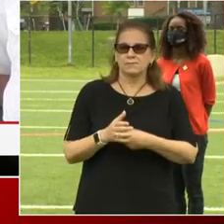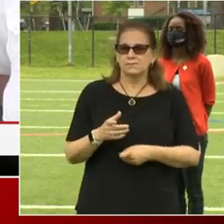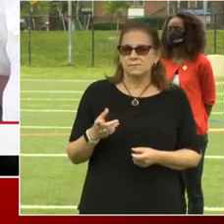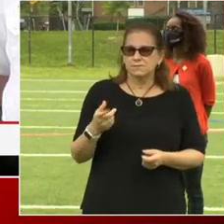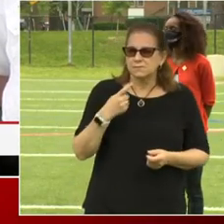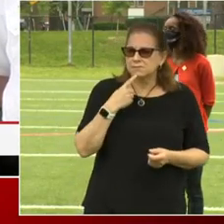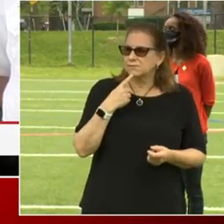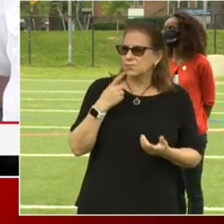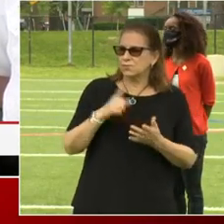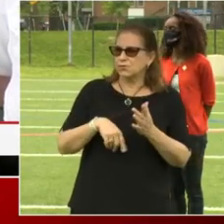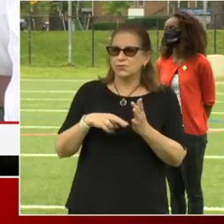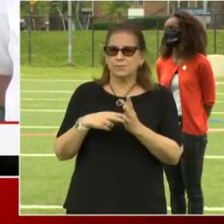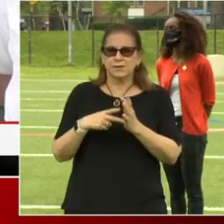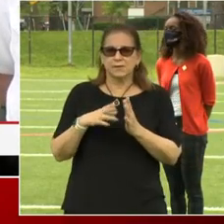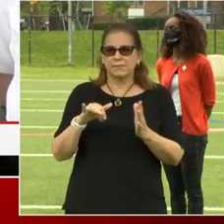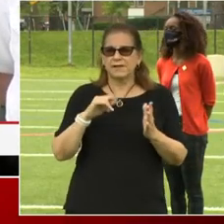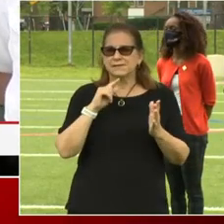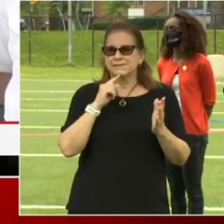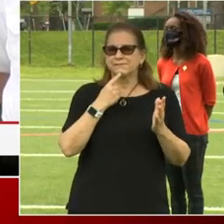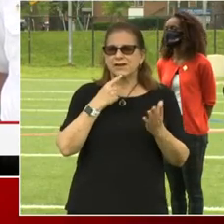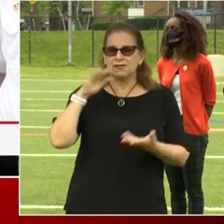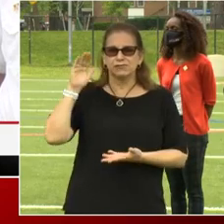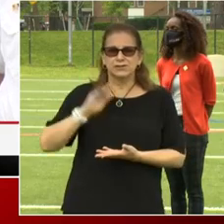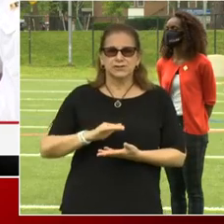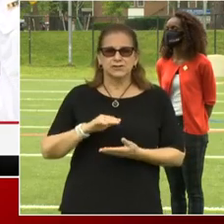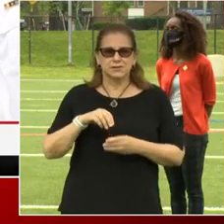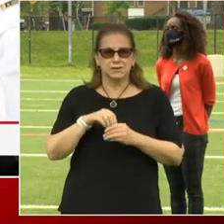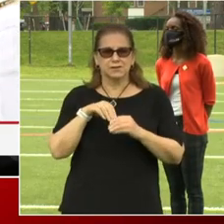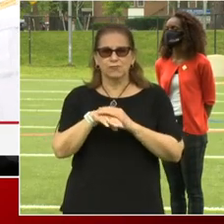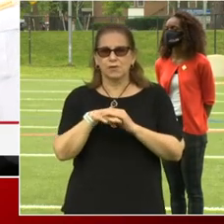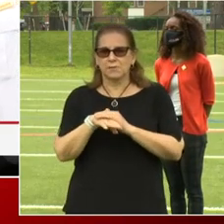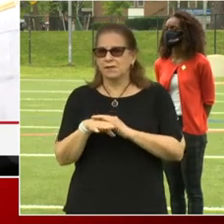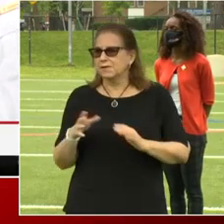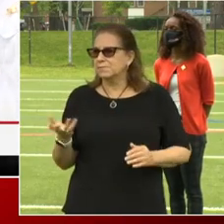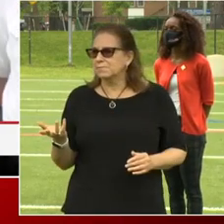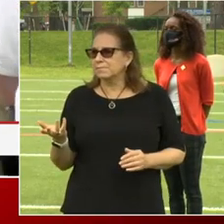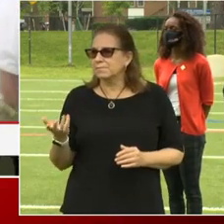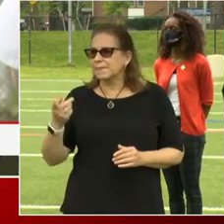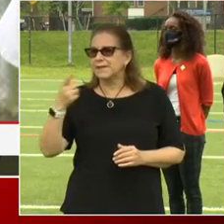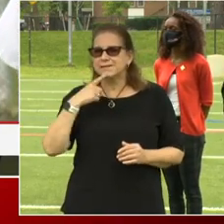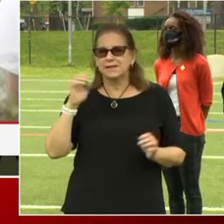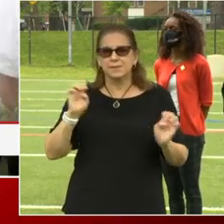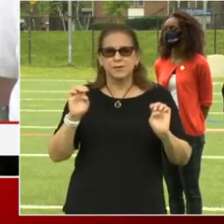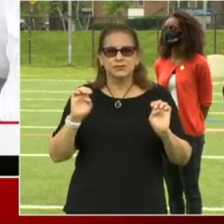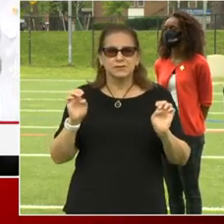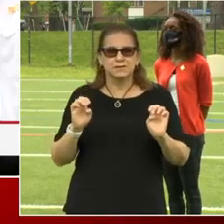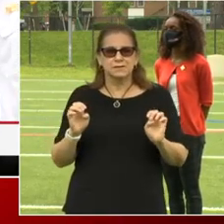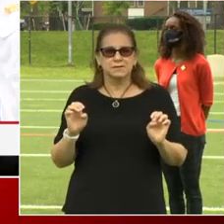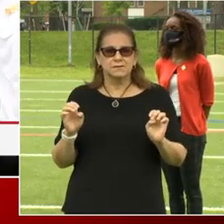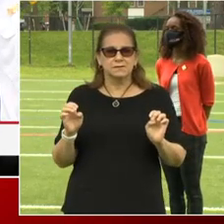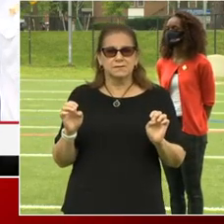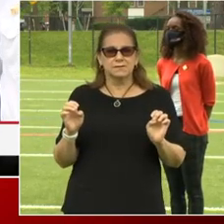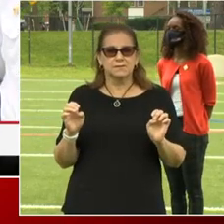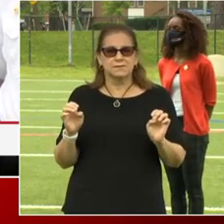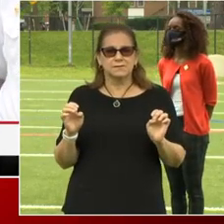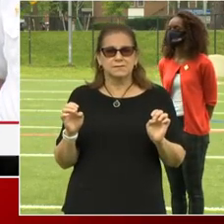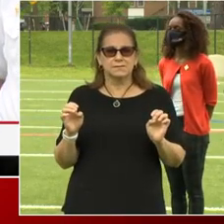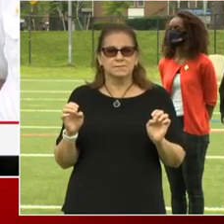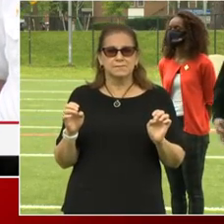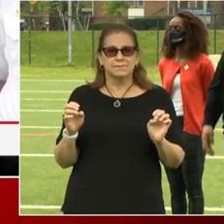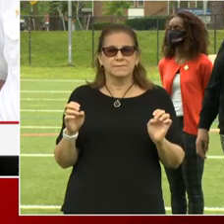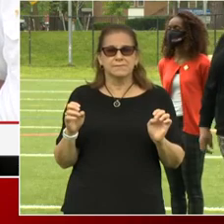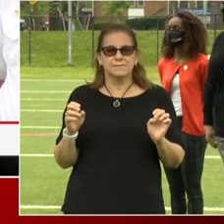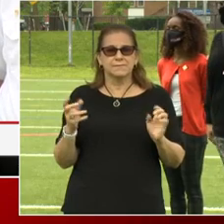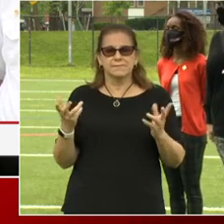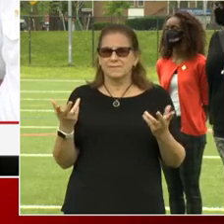significant decrease in enrollment. The emergency legislation provides that if there is a fewer grade, I